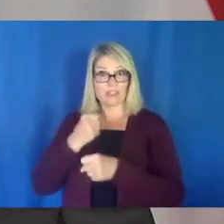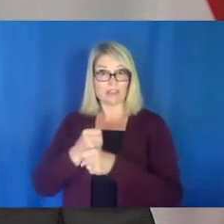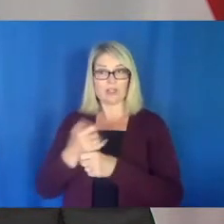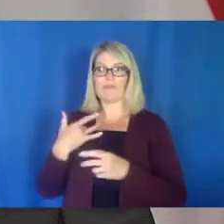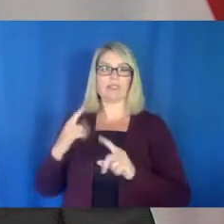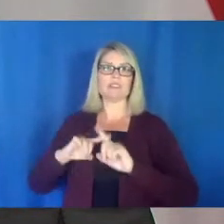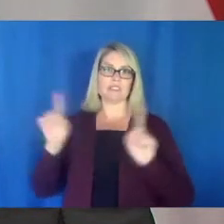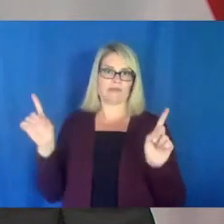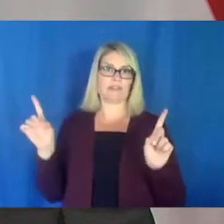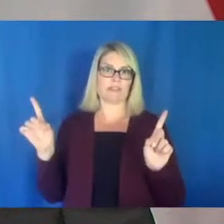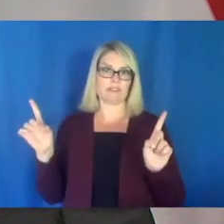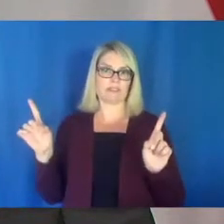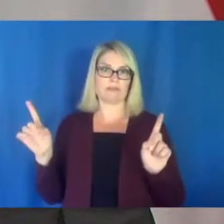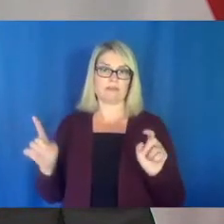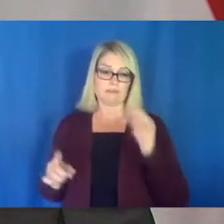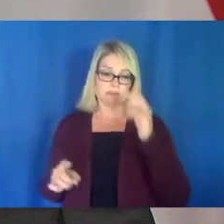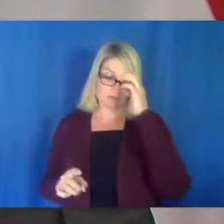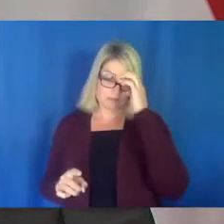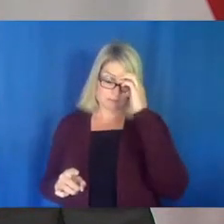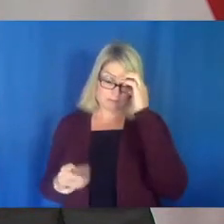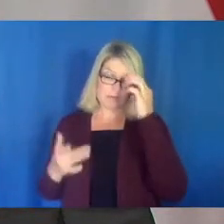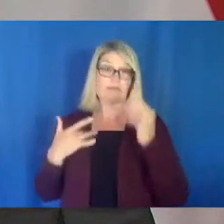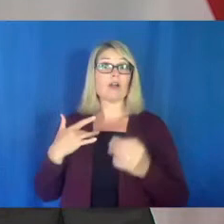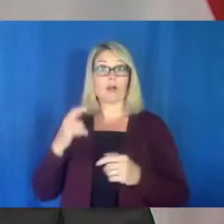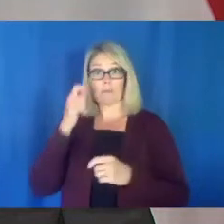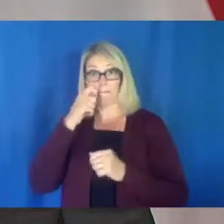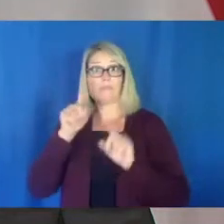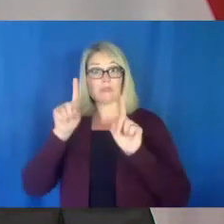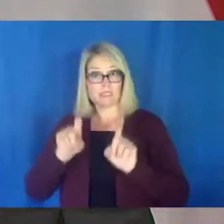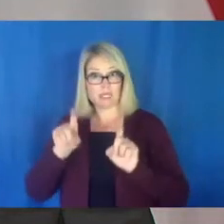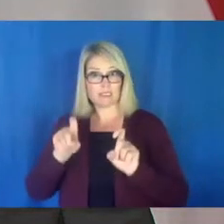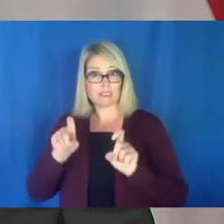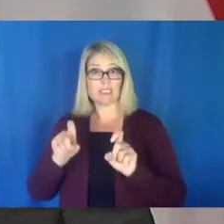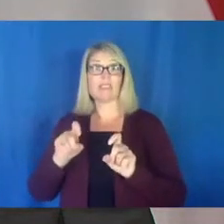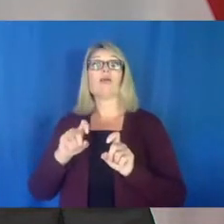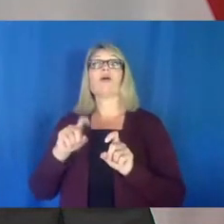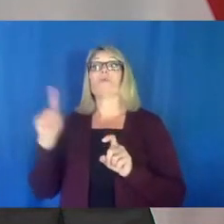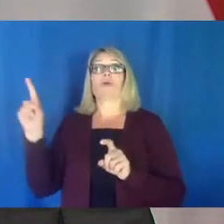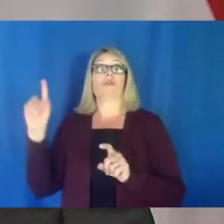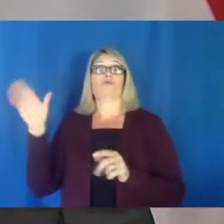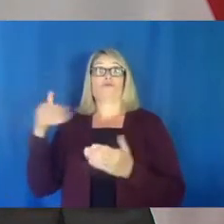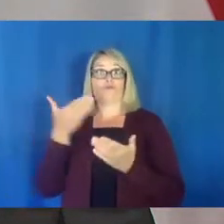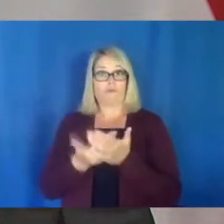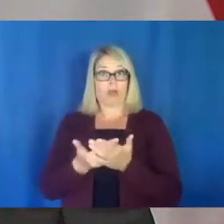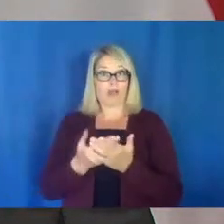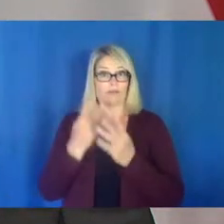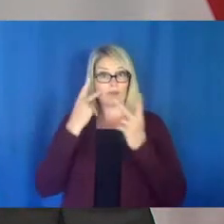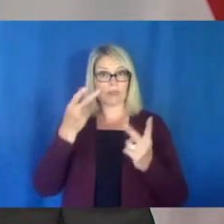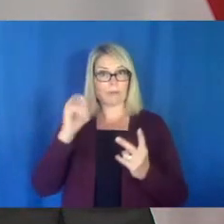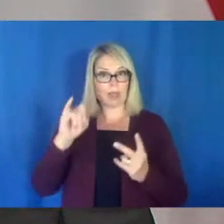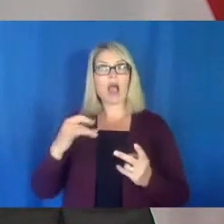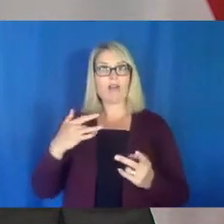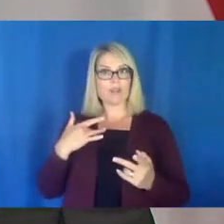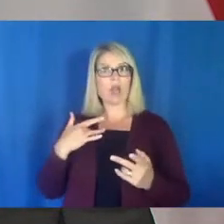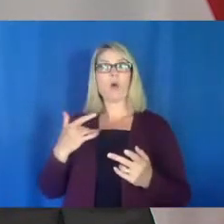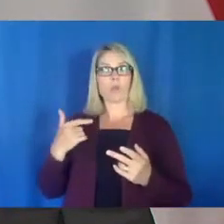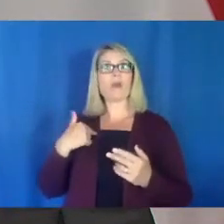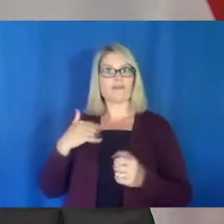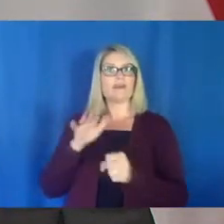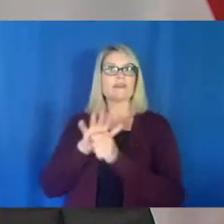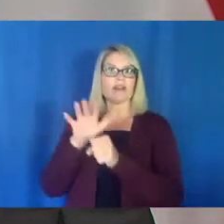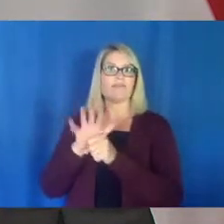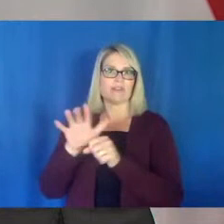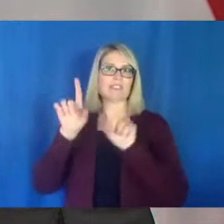able to do the testing that we're able to do at the points of entry, we now have a pretty significant body of testing that gives